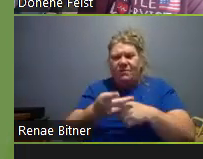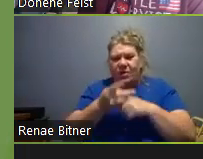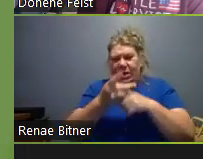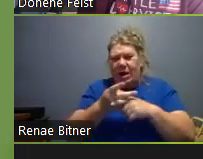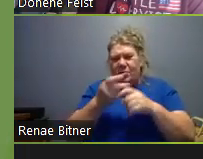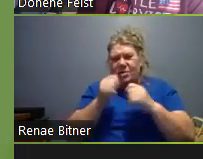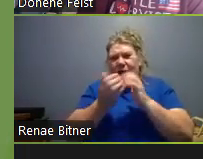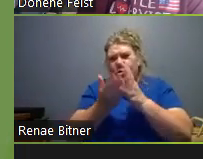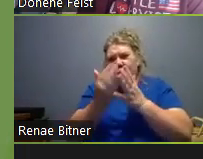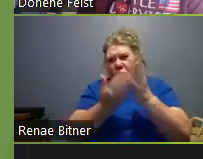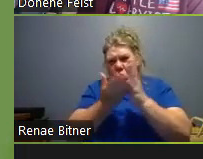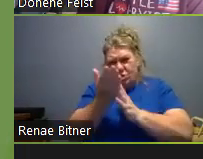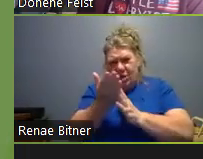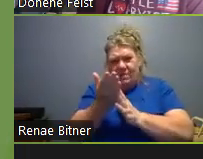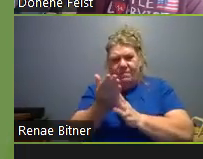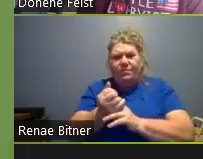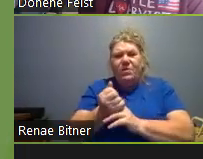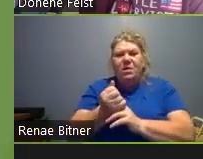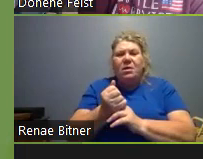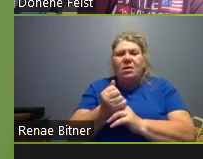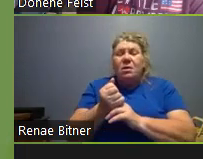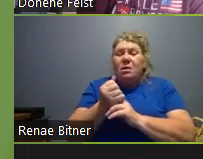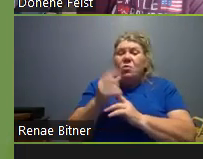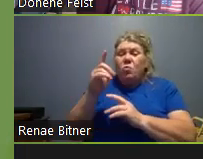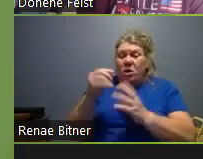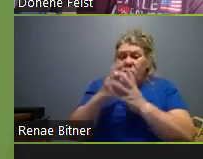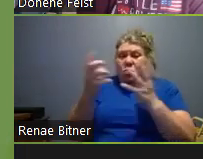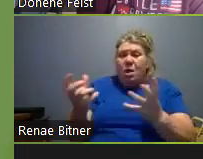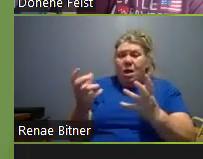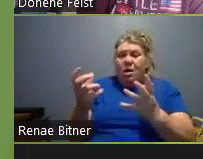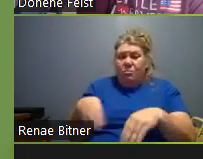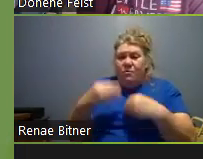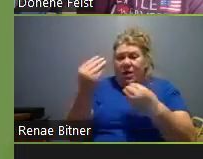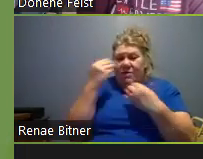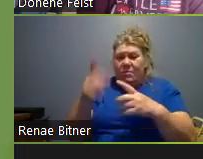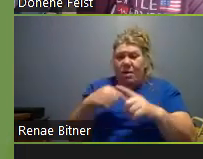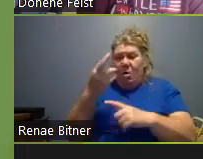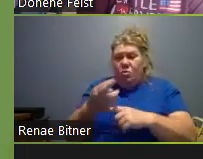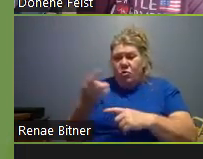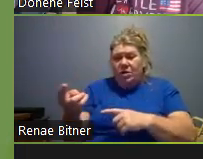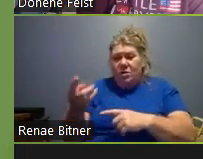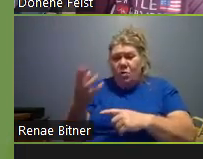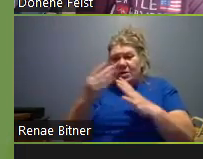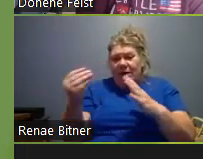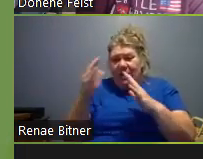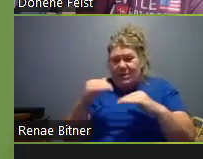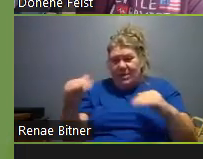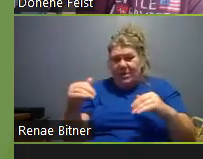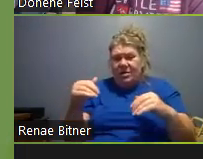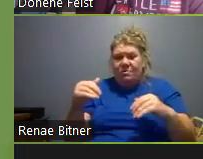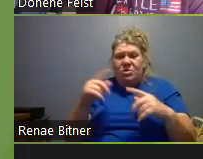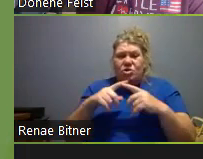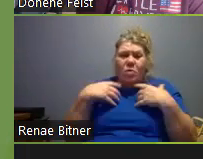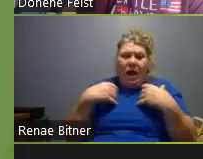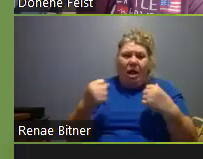to navigate them. We do a lot of provide information about resources and systems to health